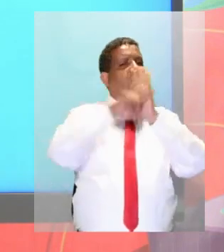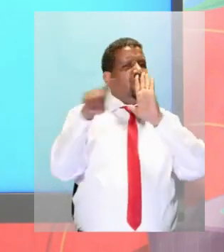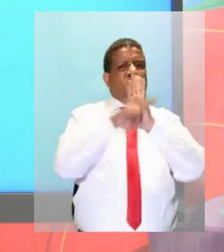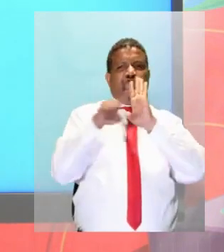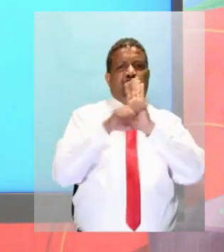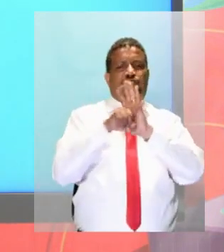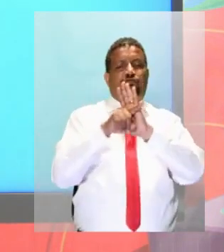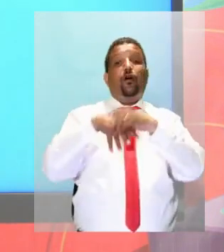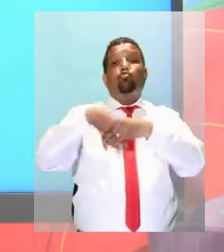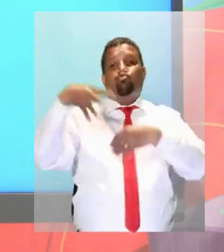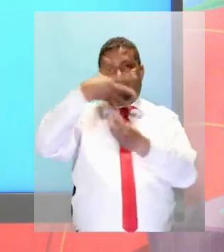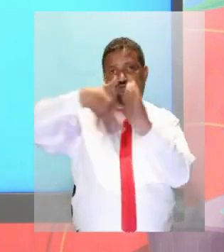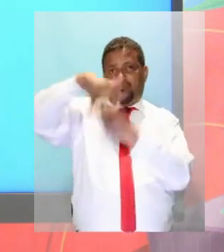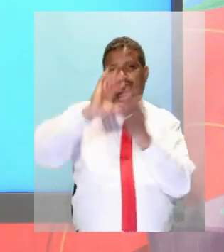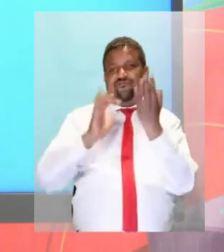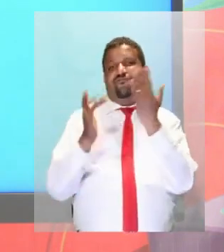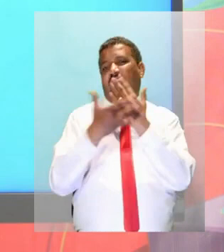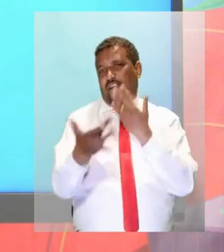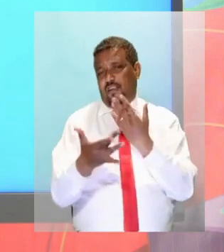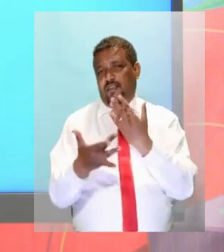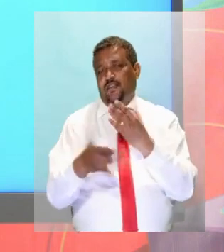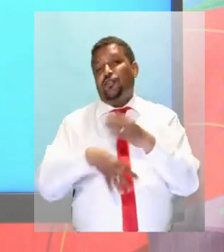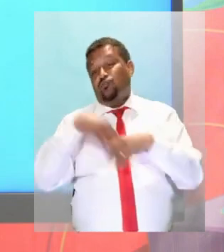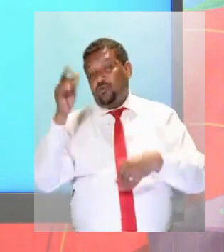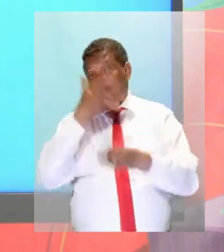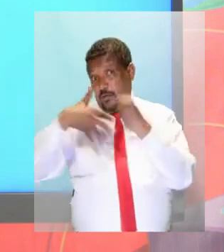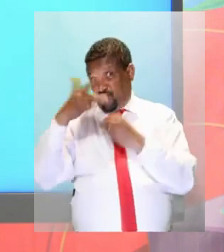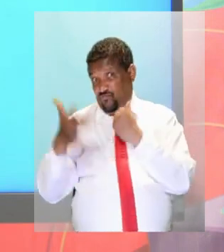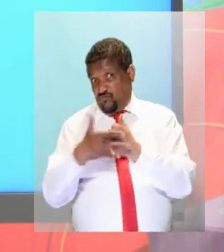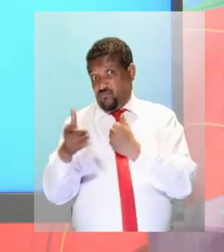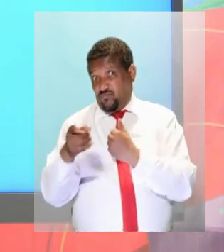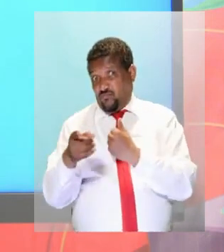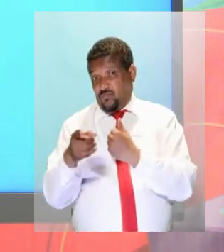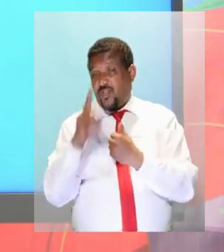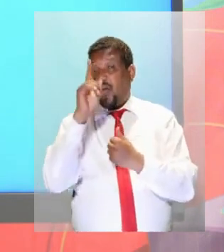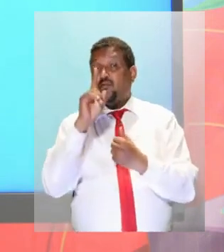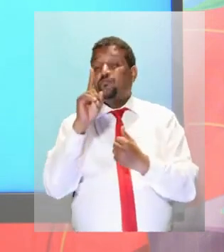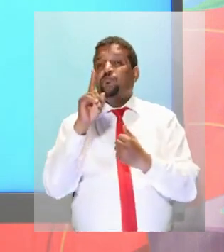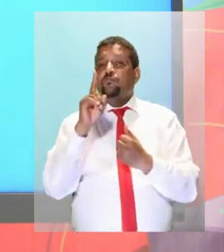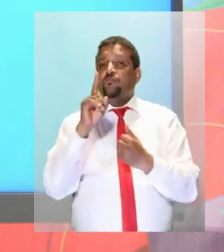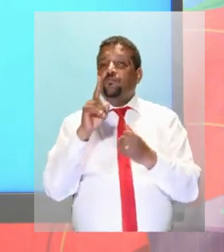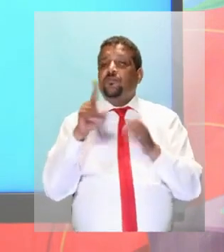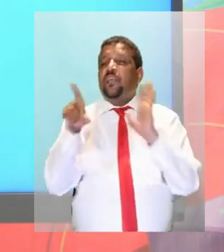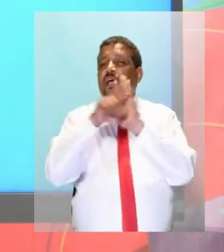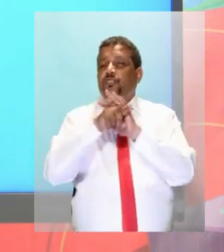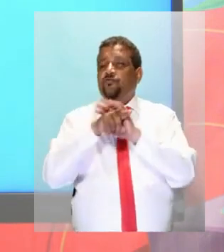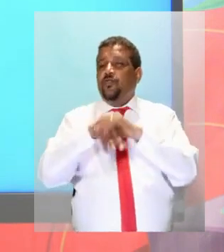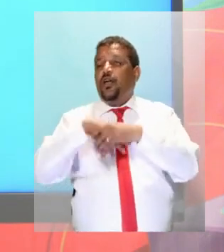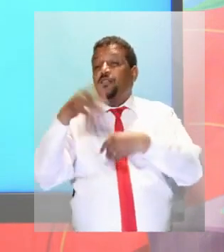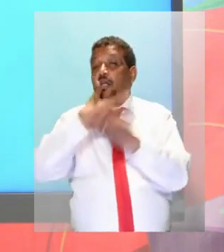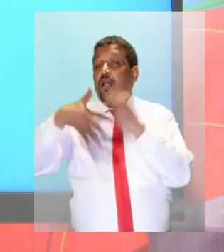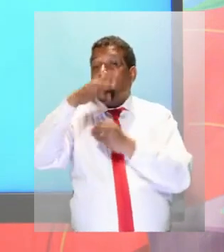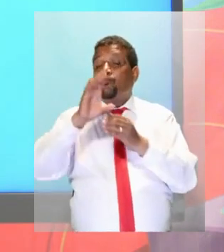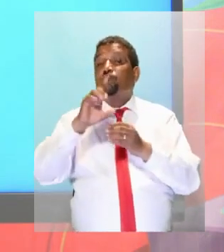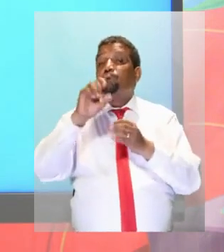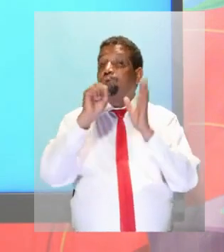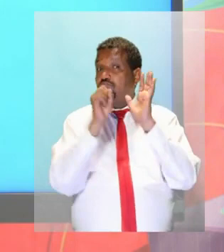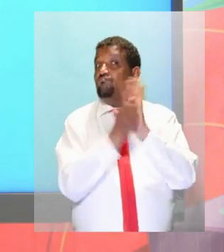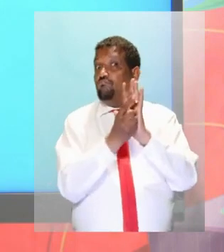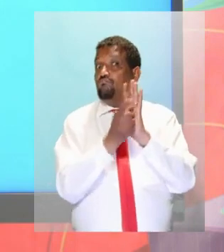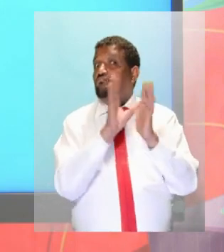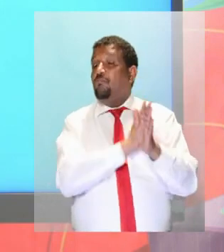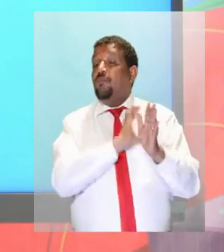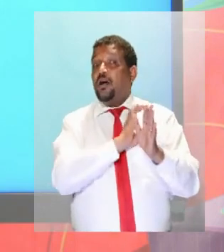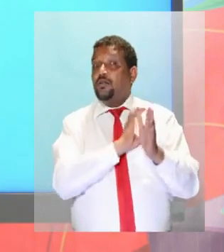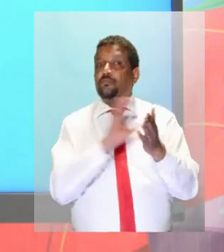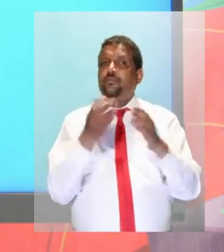externality. So negative externality is one of the features of the capitalist economic system. Let's see the advantages of the capitalist economic